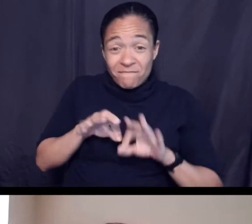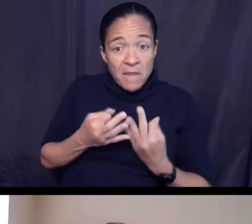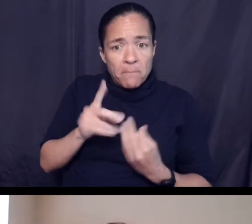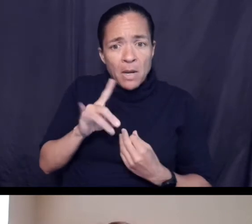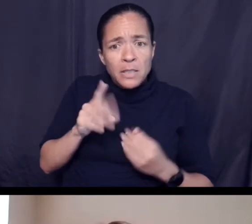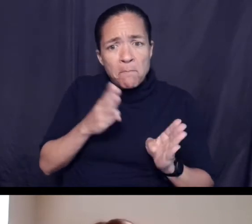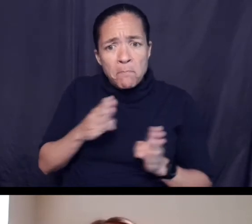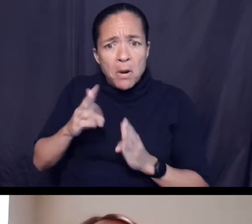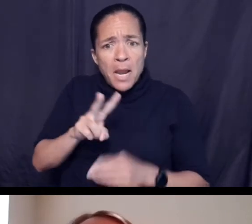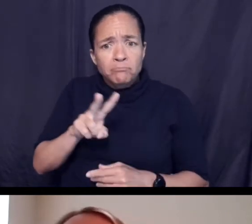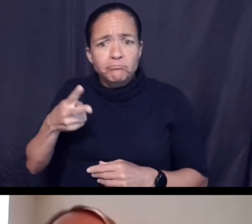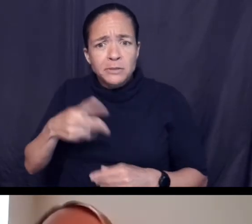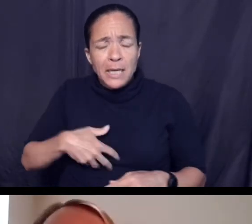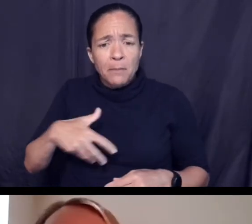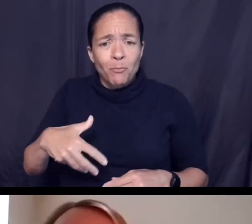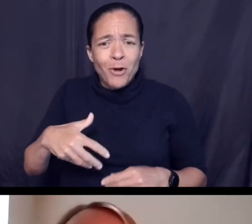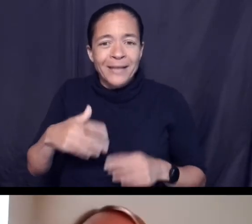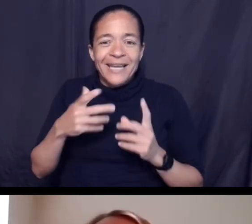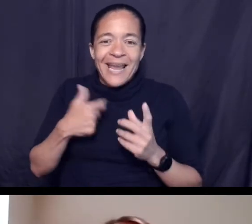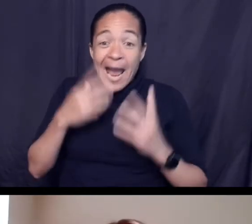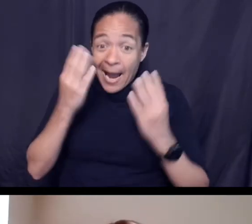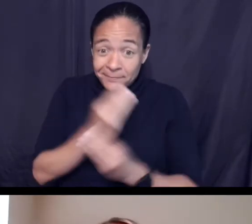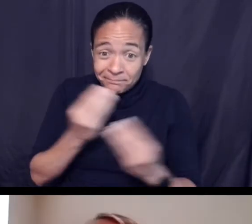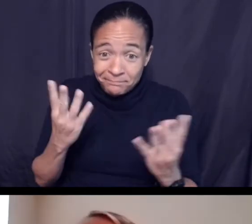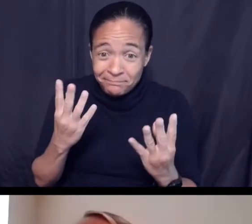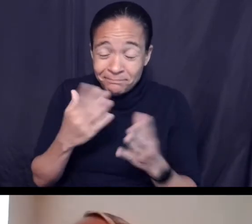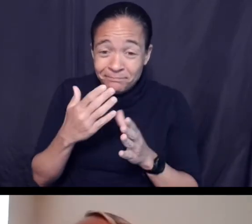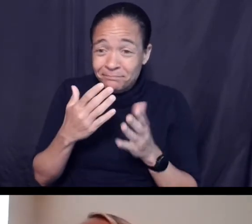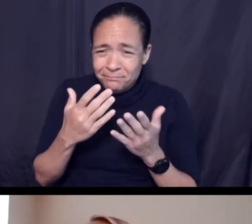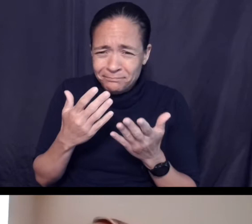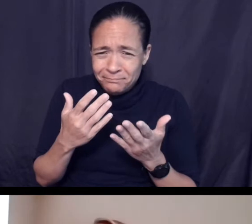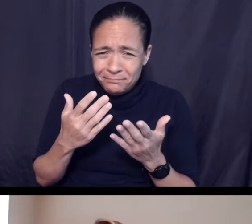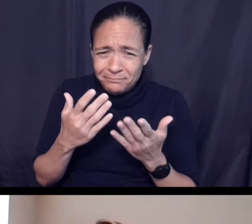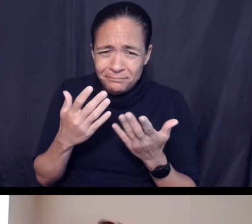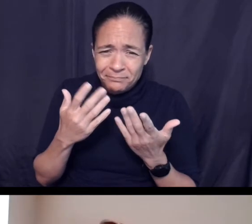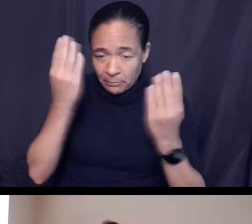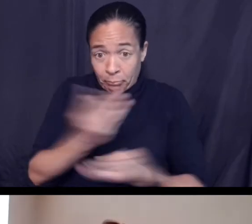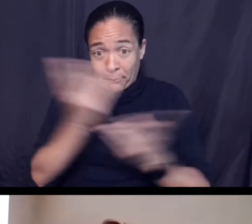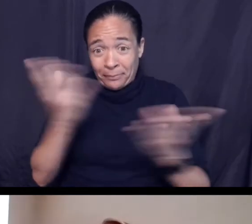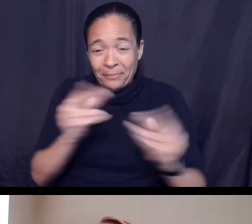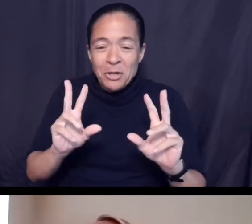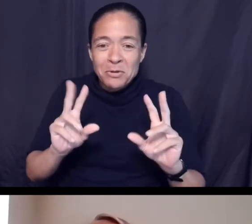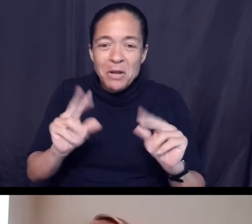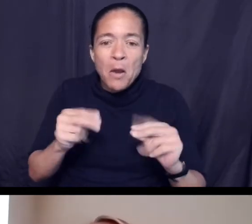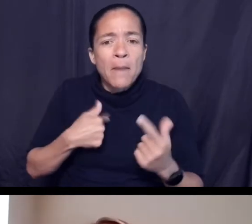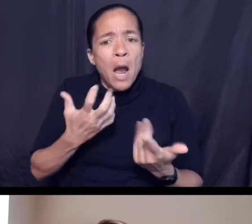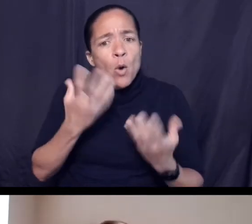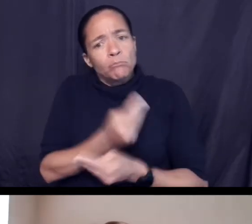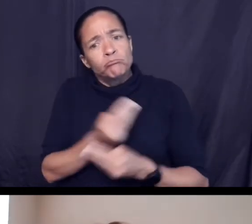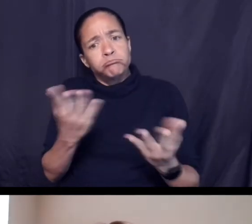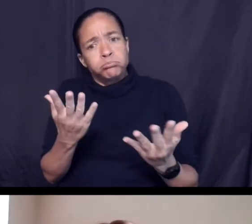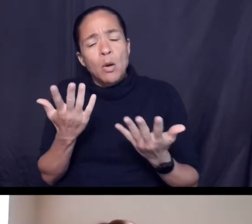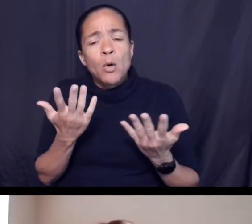pregnancy for us. And I don't share that to just share too much information with people, but I like to share that piece of